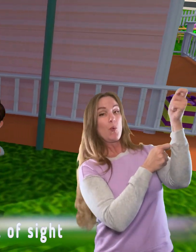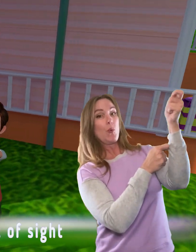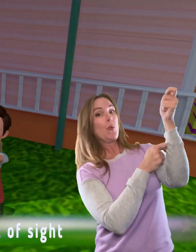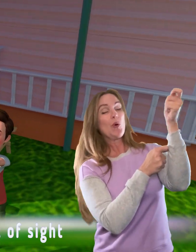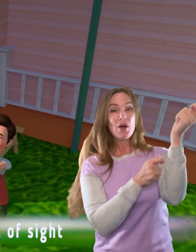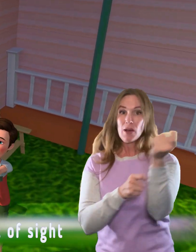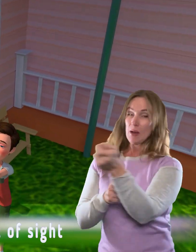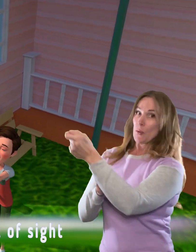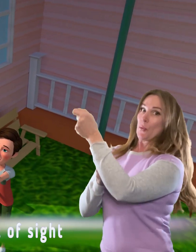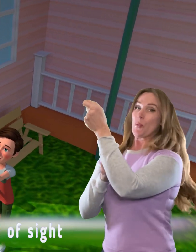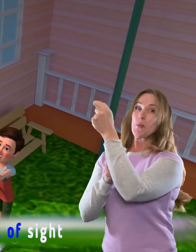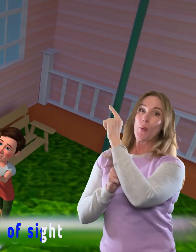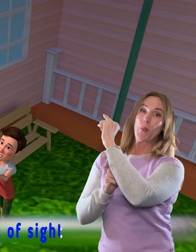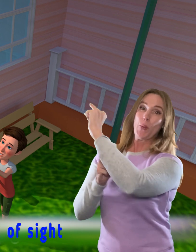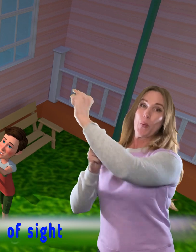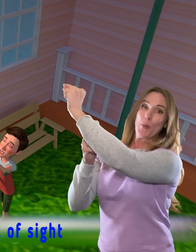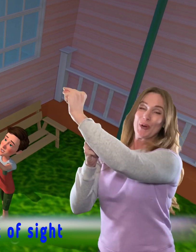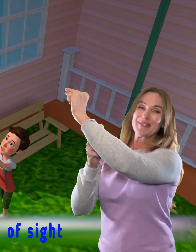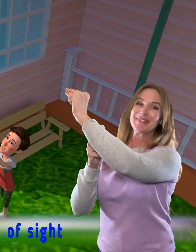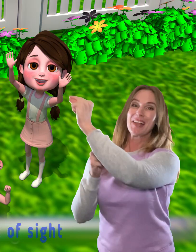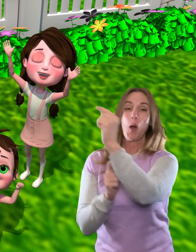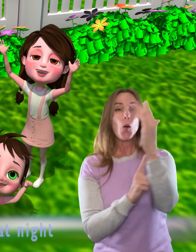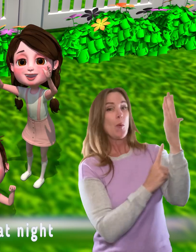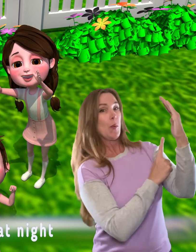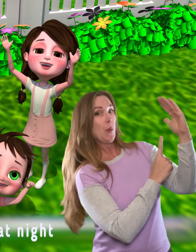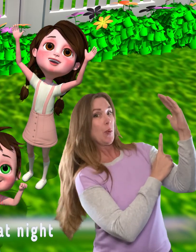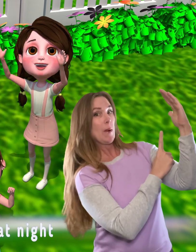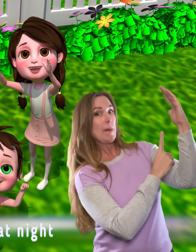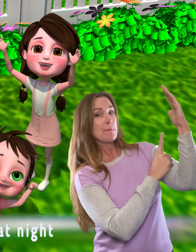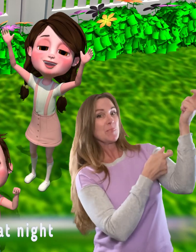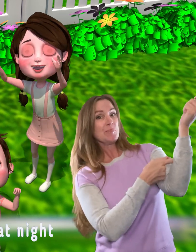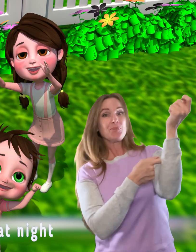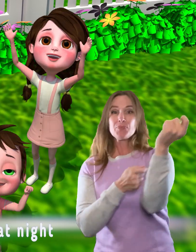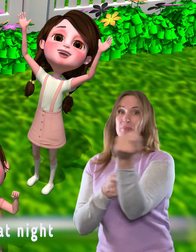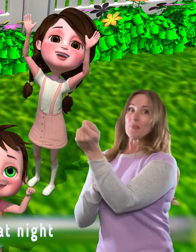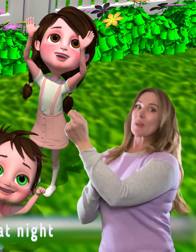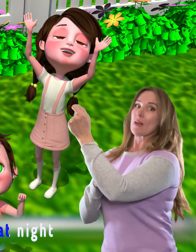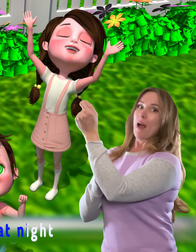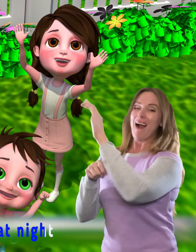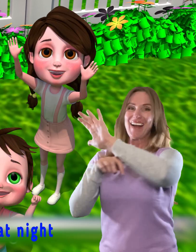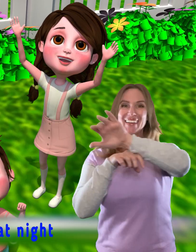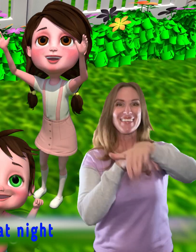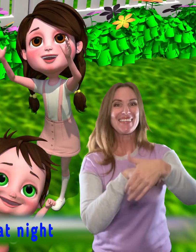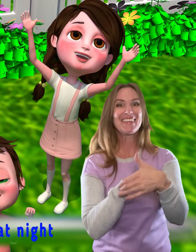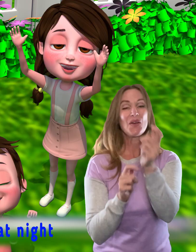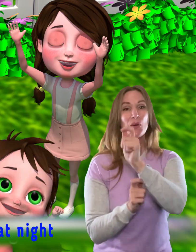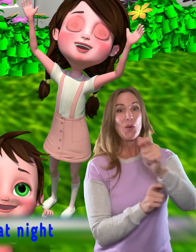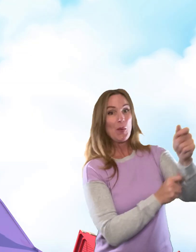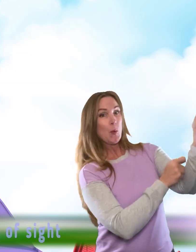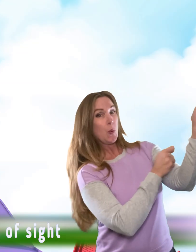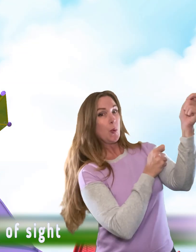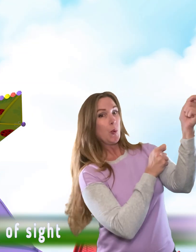we go with the kite flying out of sight. Here we go with the kite to fly up at